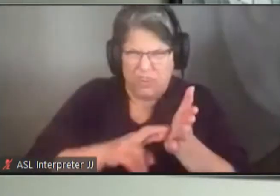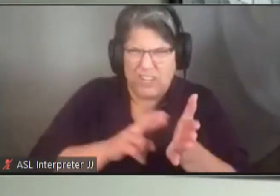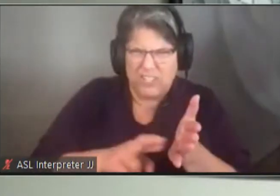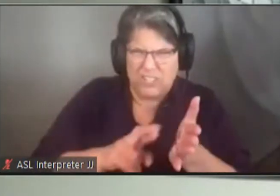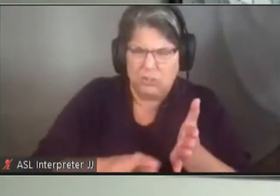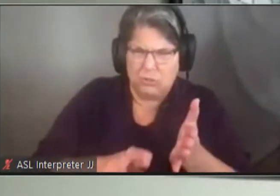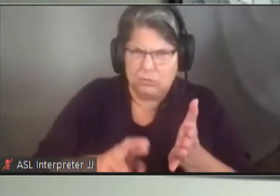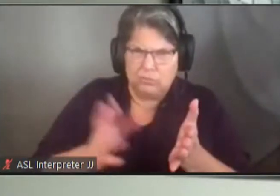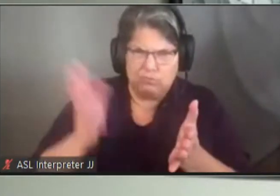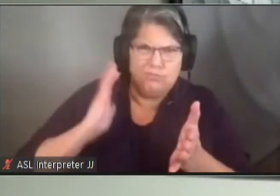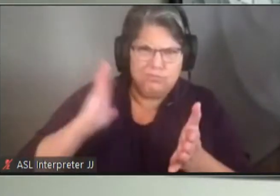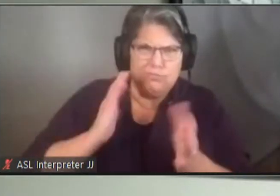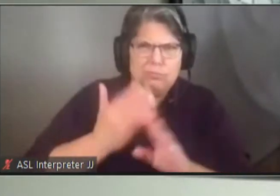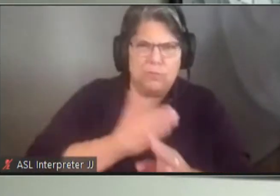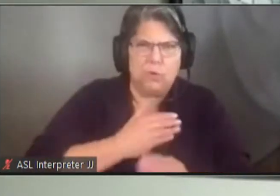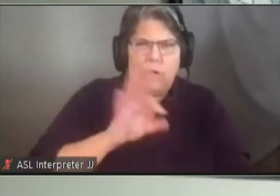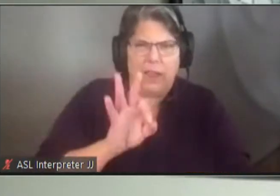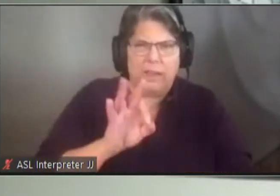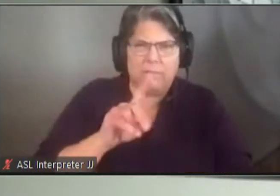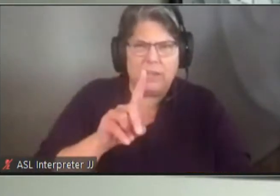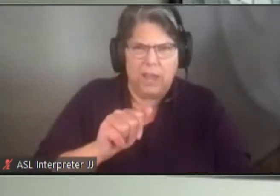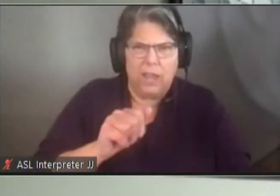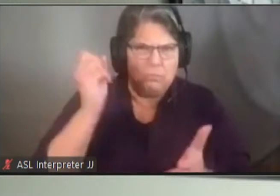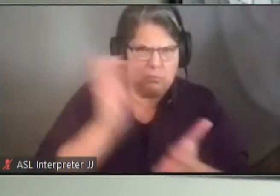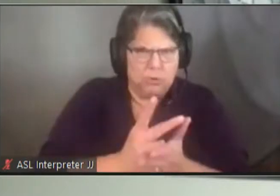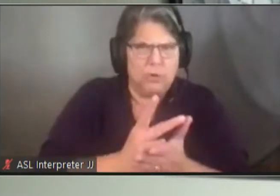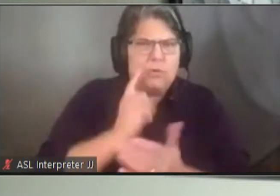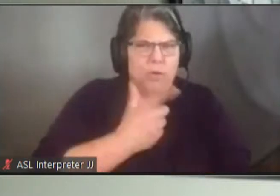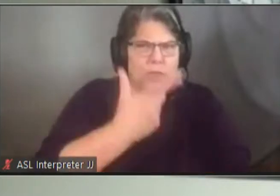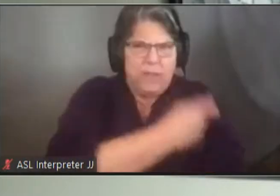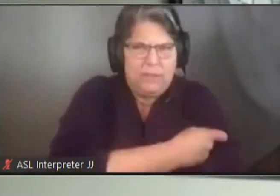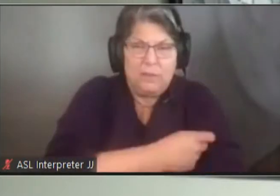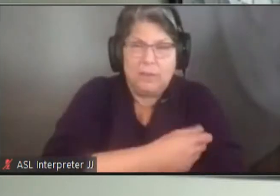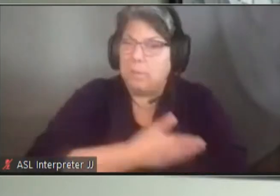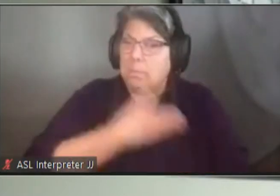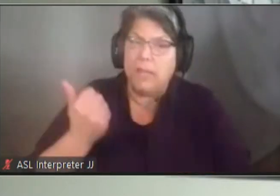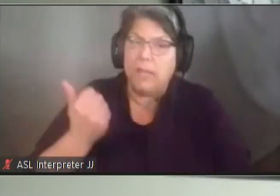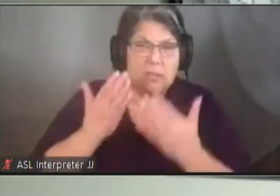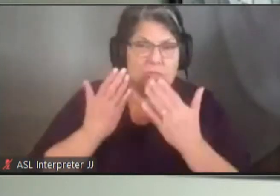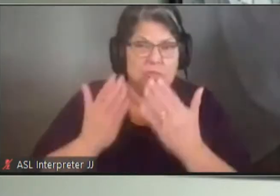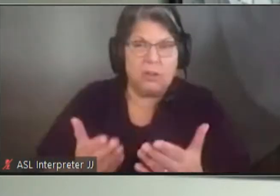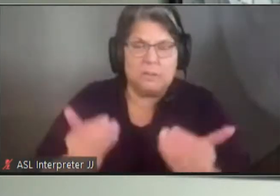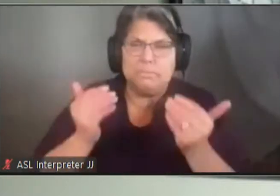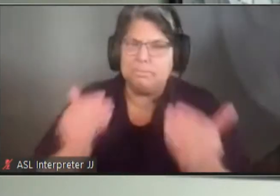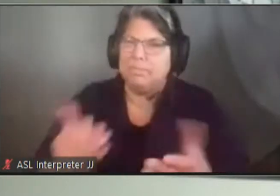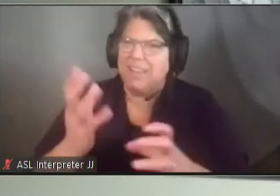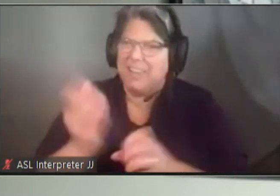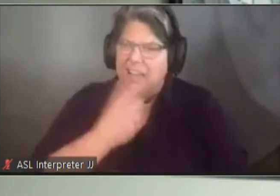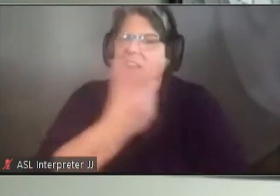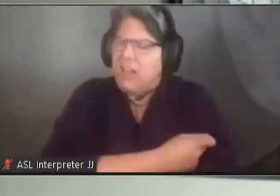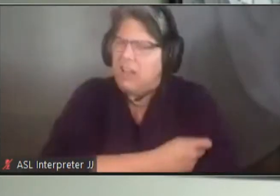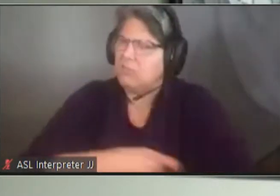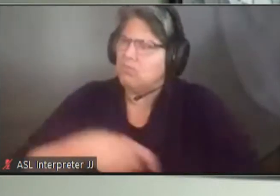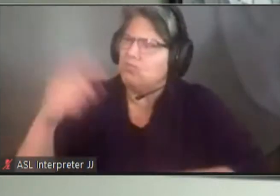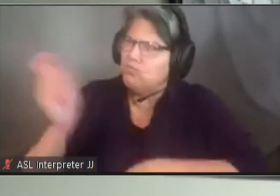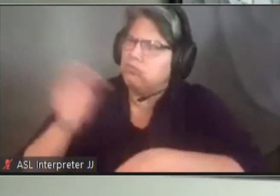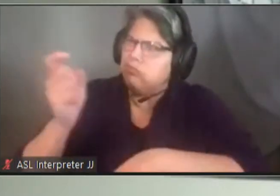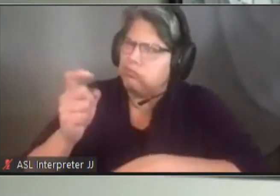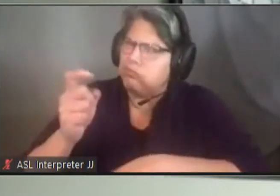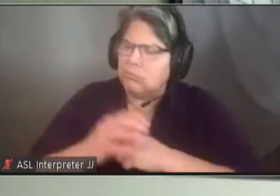the FDA, the best recommendation was getting the vaccine on time. So